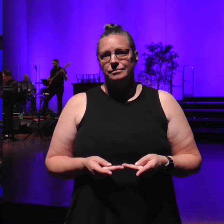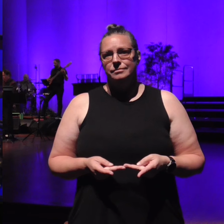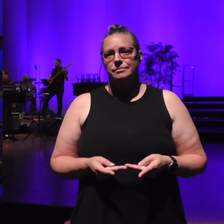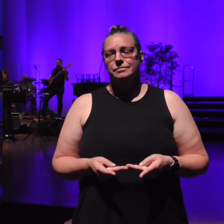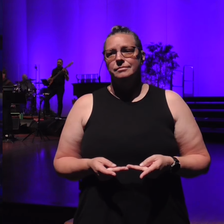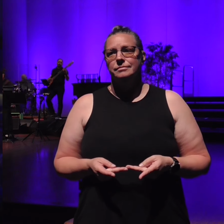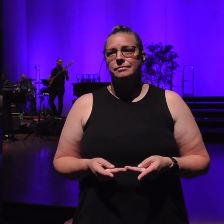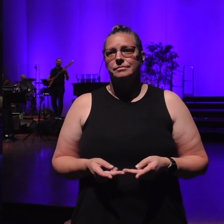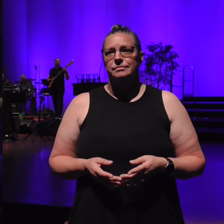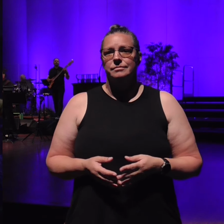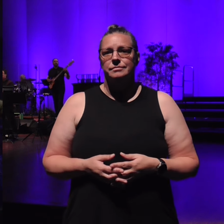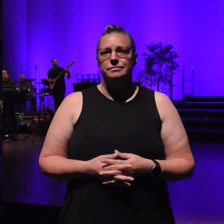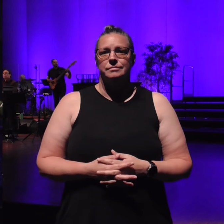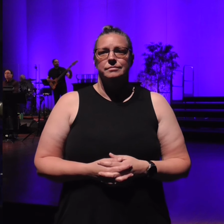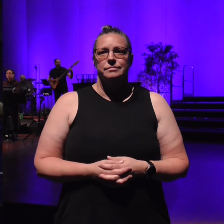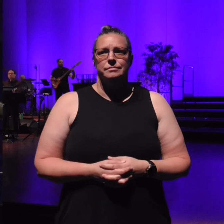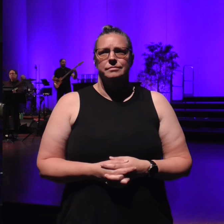place.